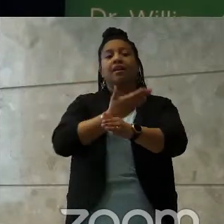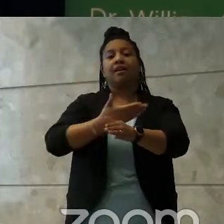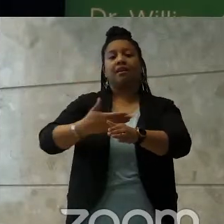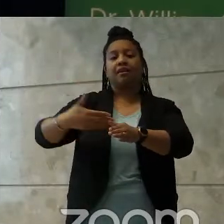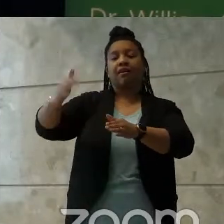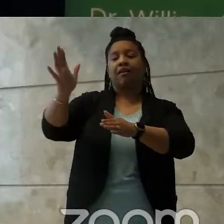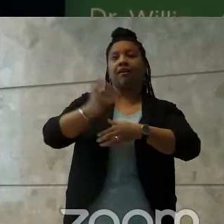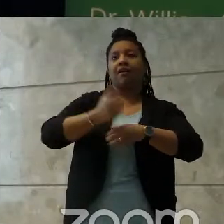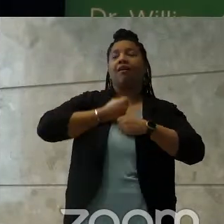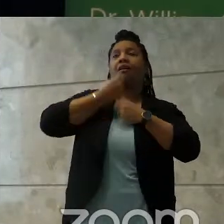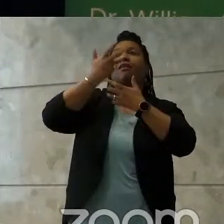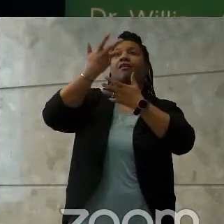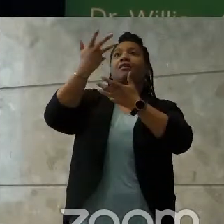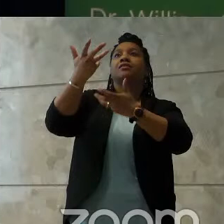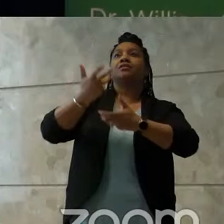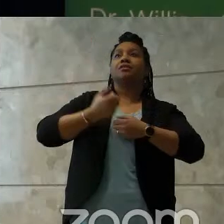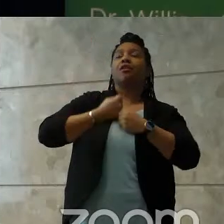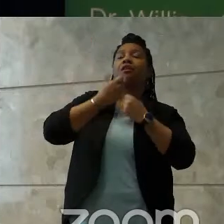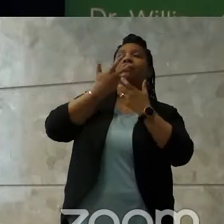Sing a